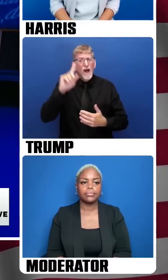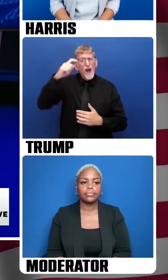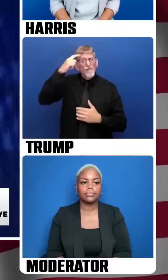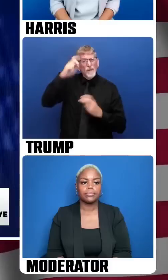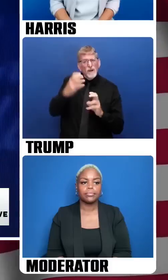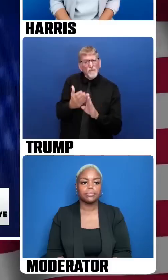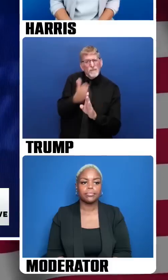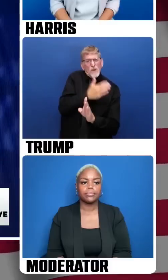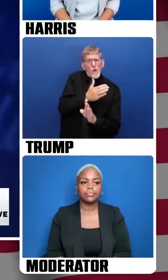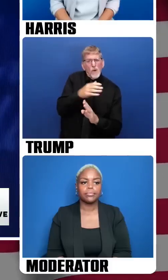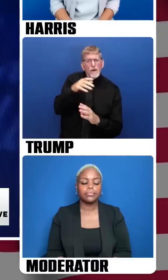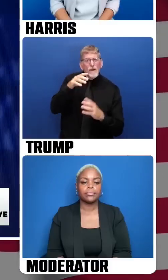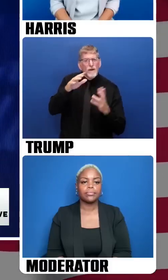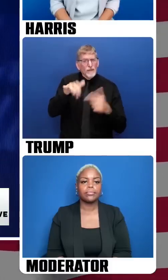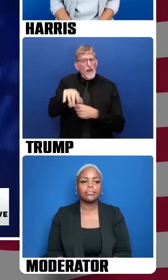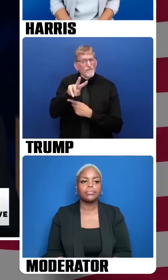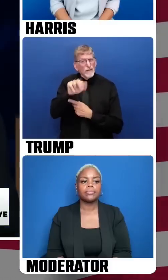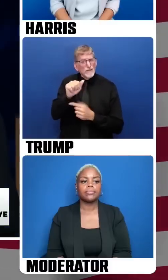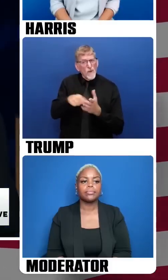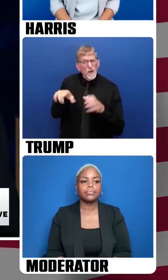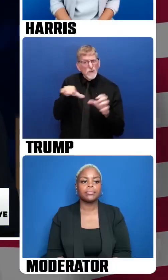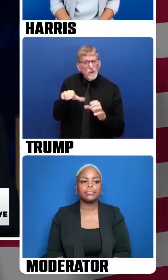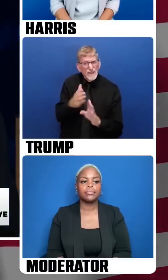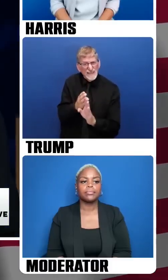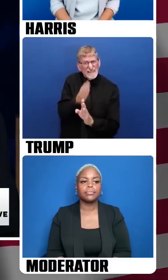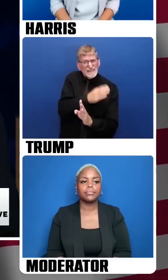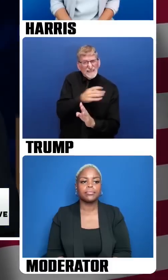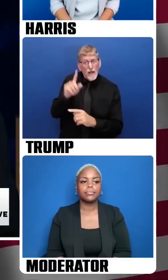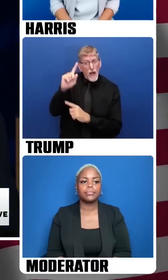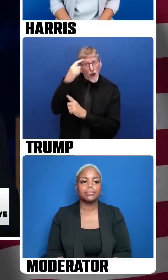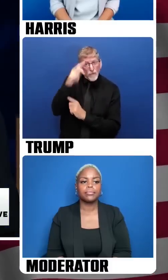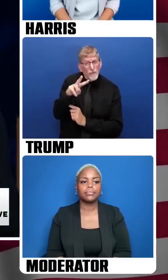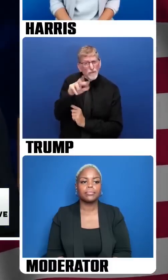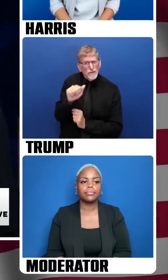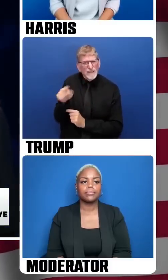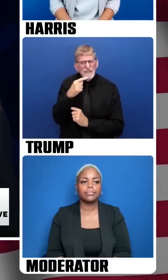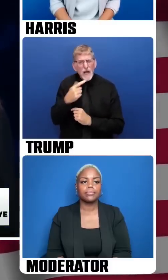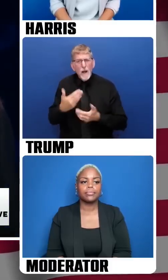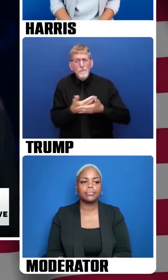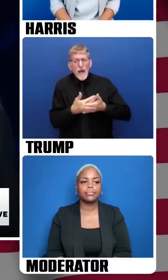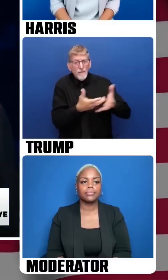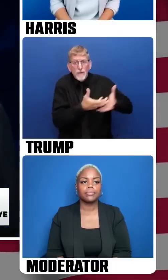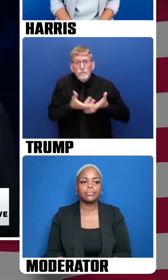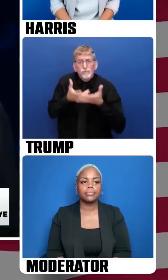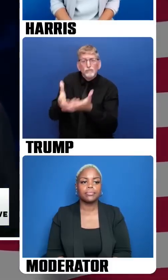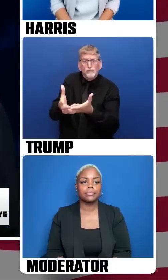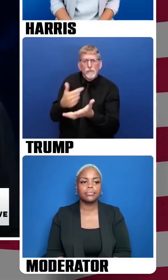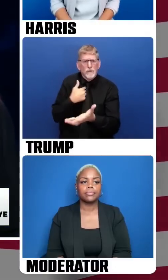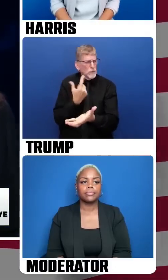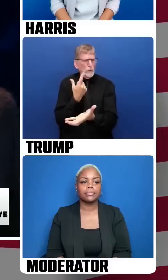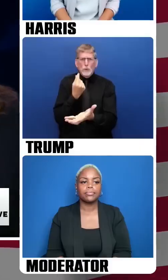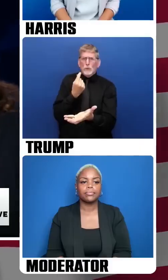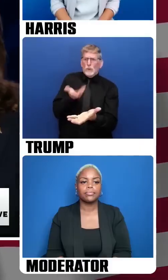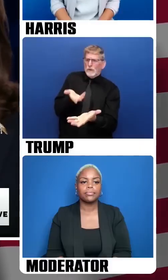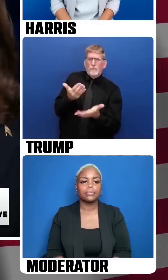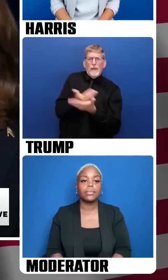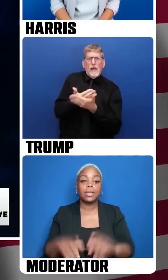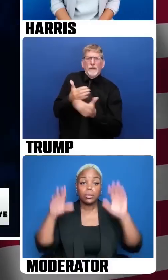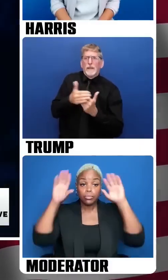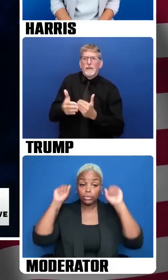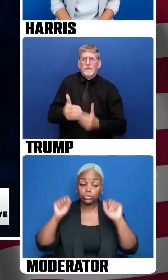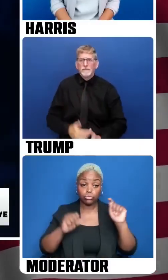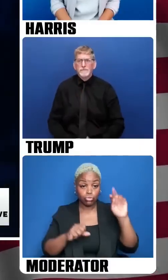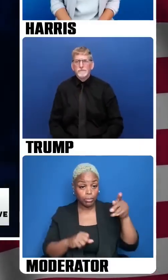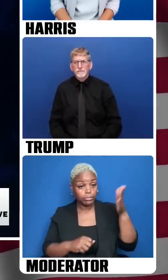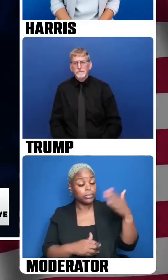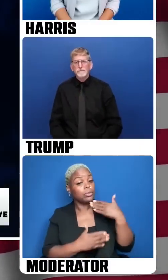Virginia. The governor of Virginia said, we put the baby aside, and then we determine what we want to do with the baby. President Trump, thank you. We're going to turn now to